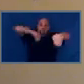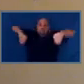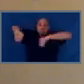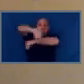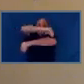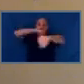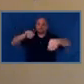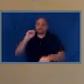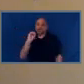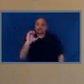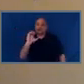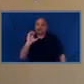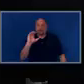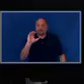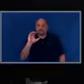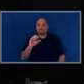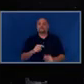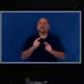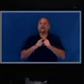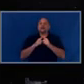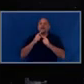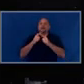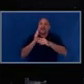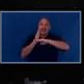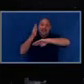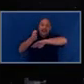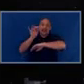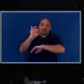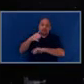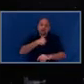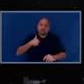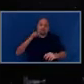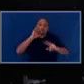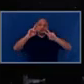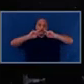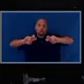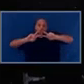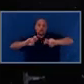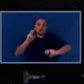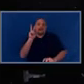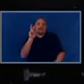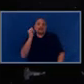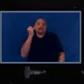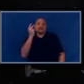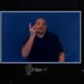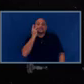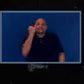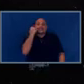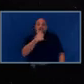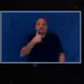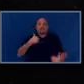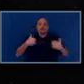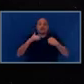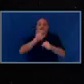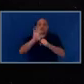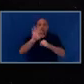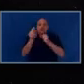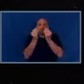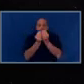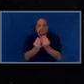inertia. After that, we will assess whether or not we think we have enough material, and